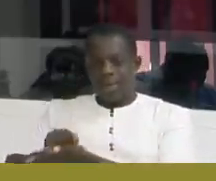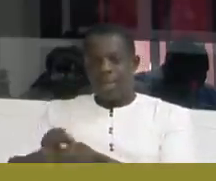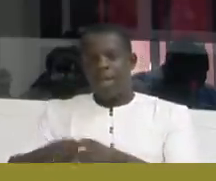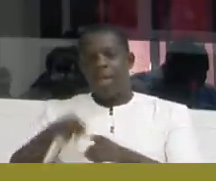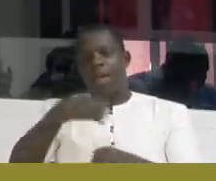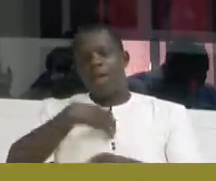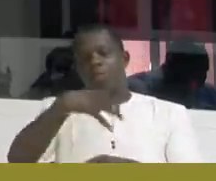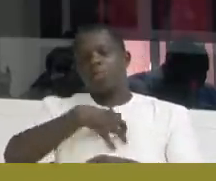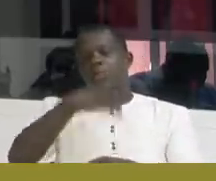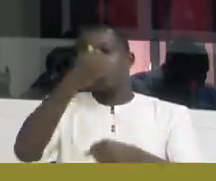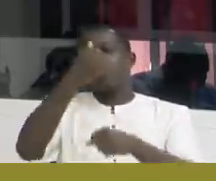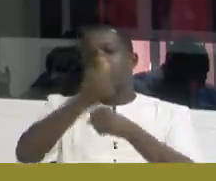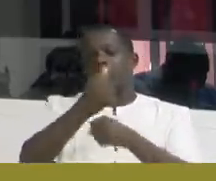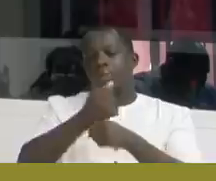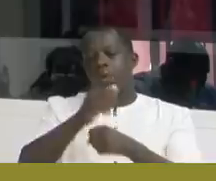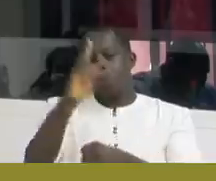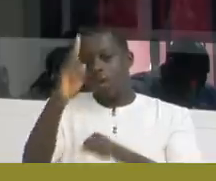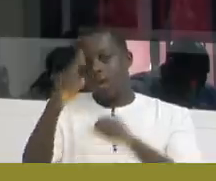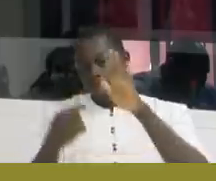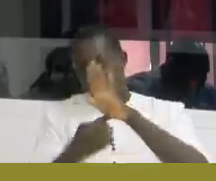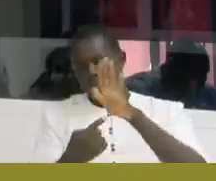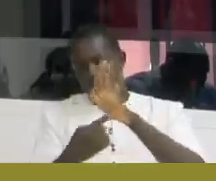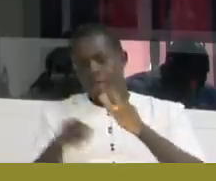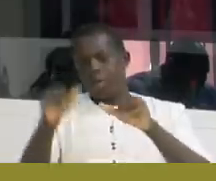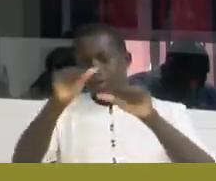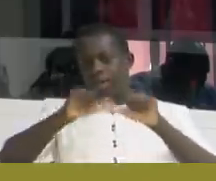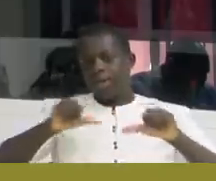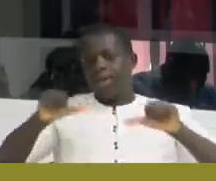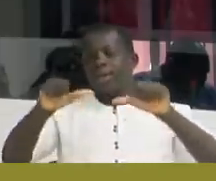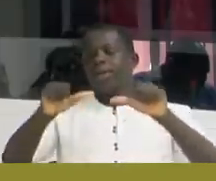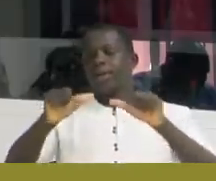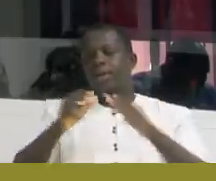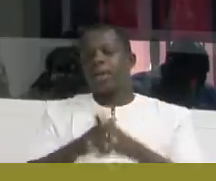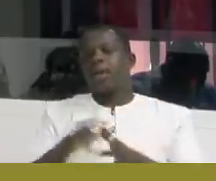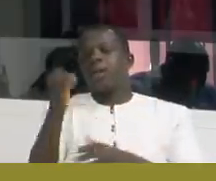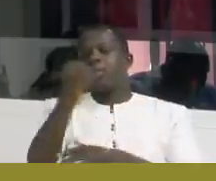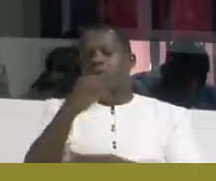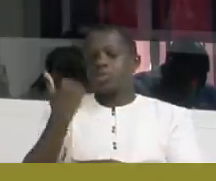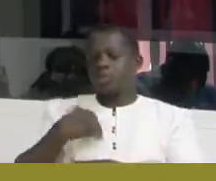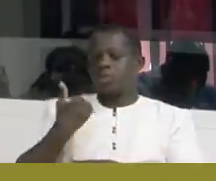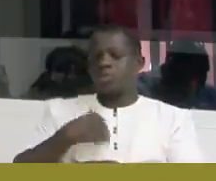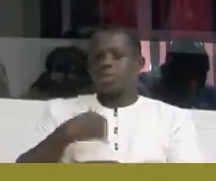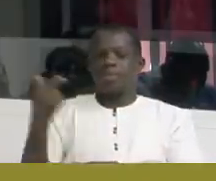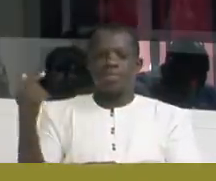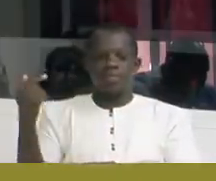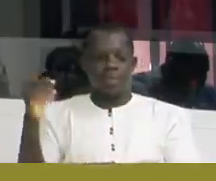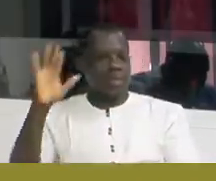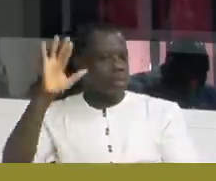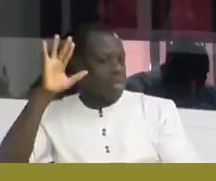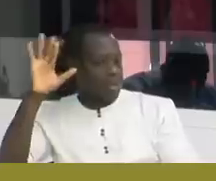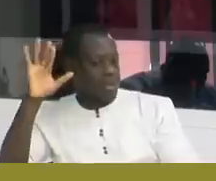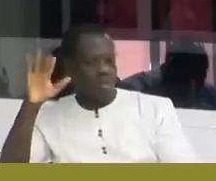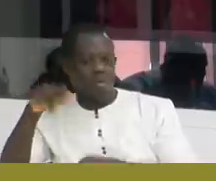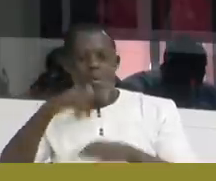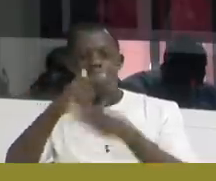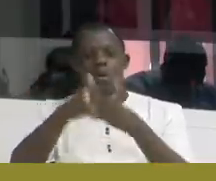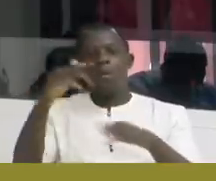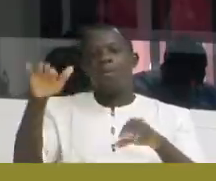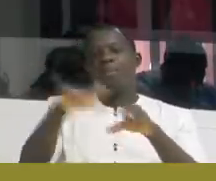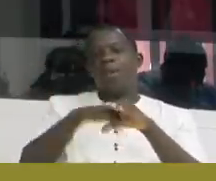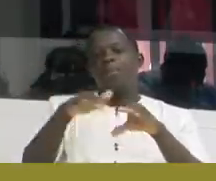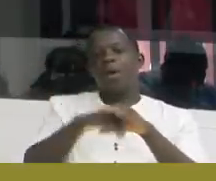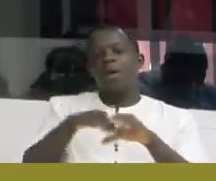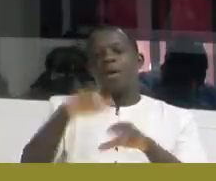make one important point, because people listening or perhaps members of the commission might feel that